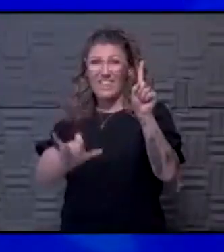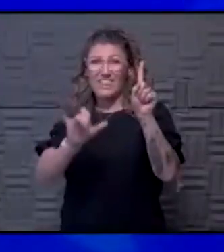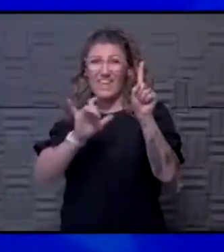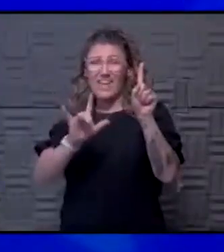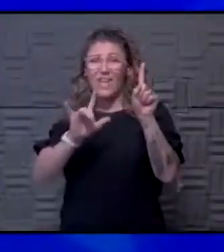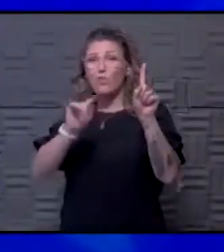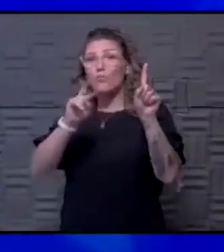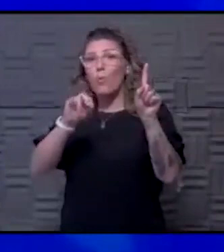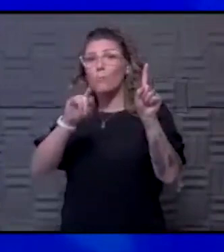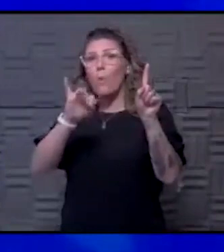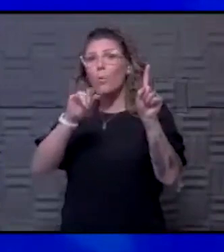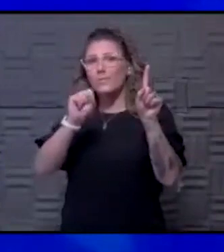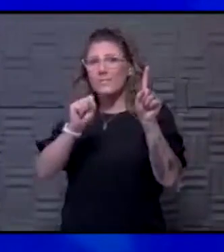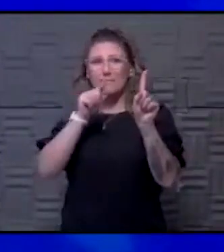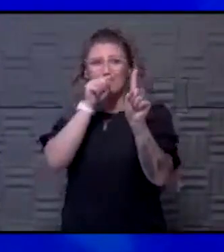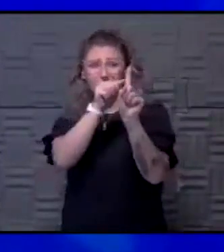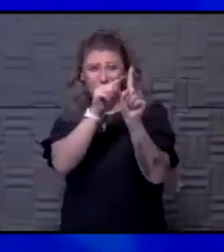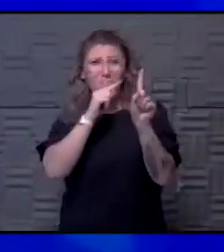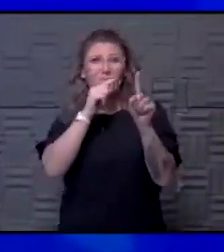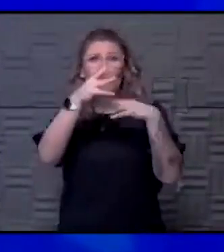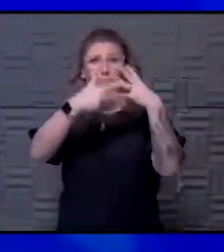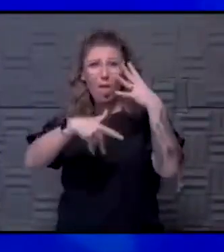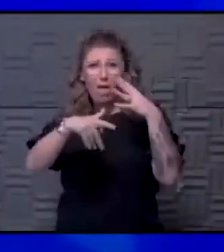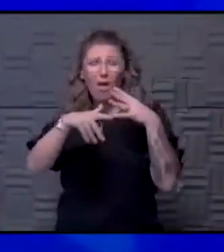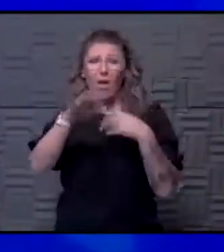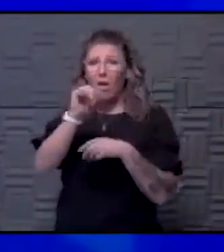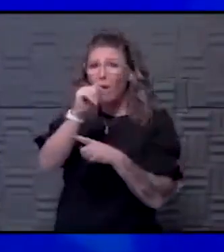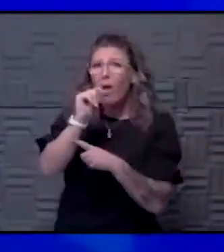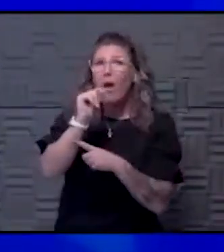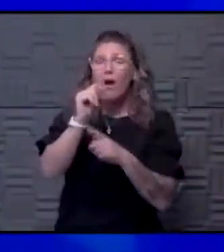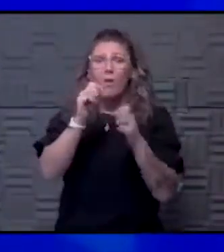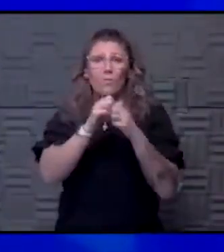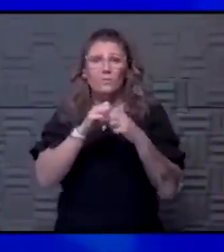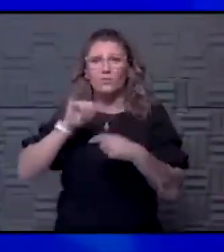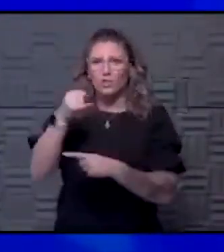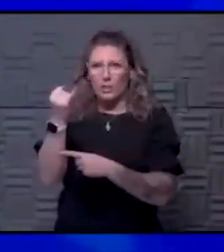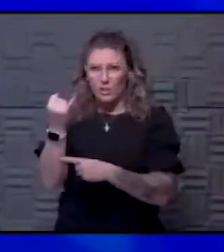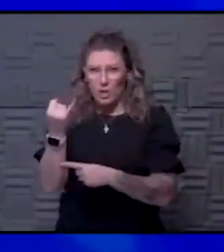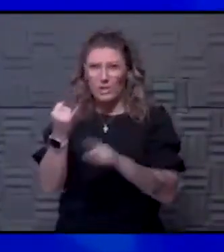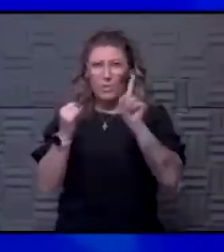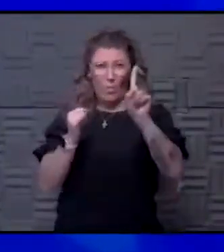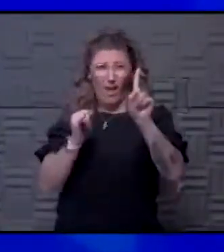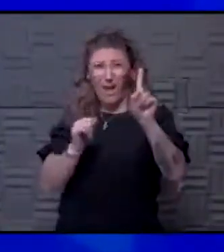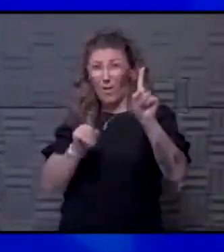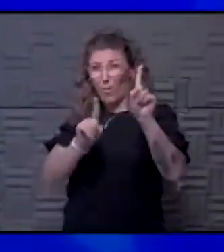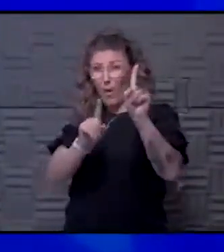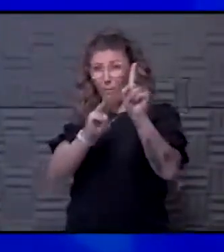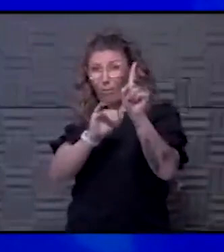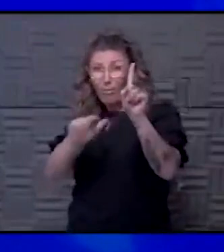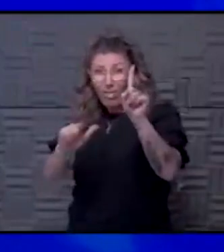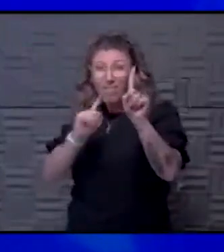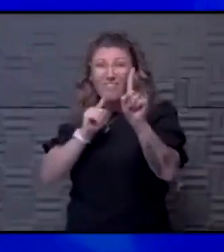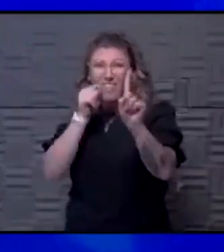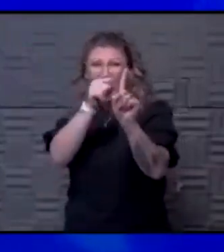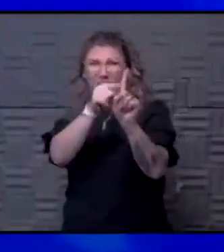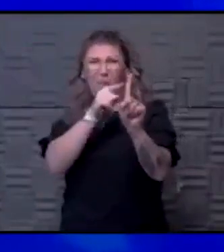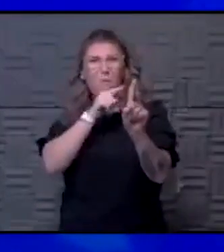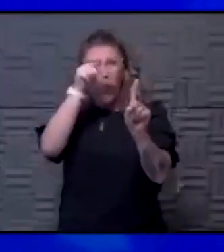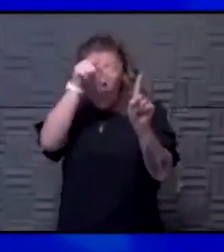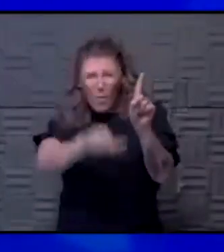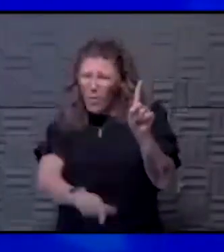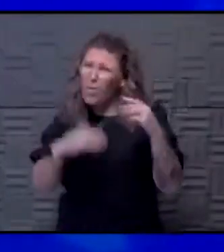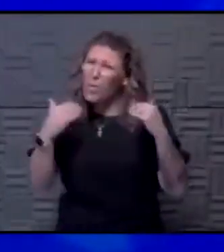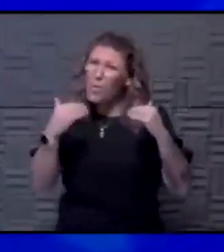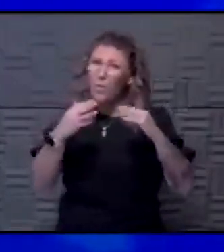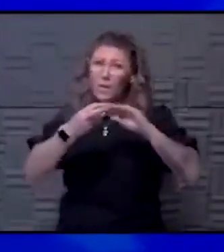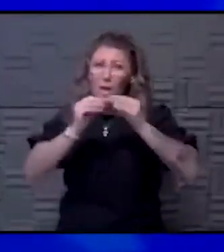vascular thrombosis that has been seen in patients with the J&J vaccine and with some of the AstraZeneca worldwide. Mm-hmm. That is a very low number.